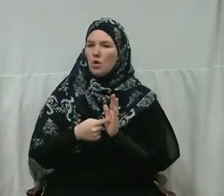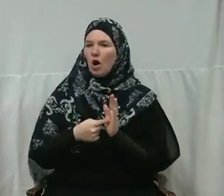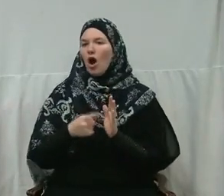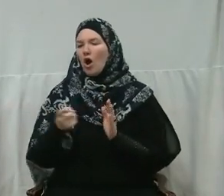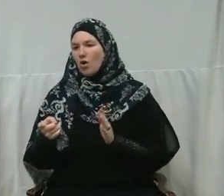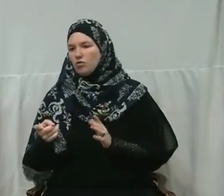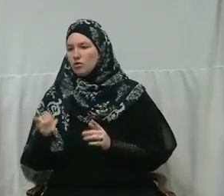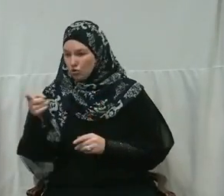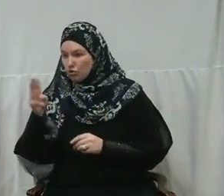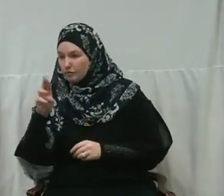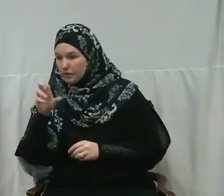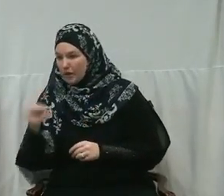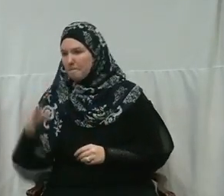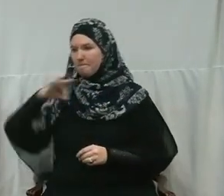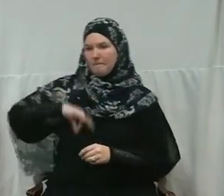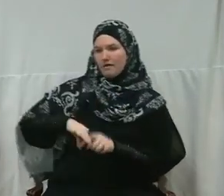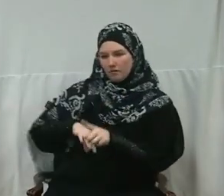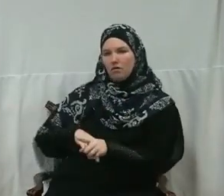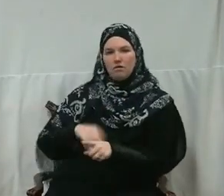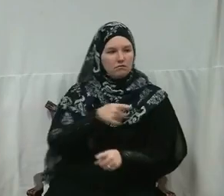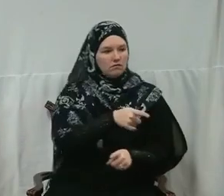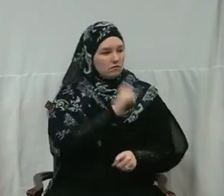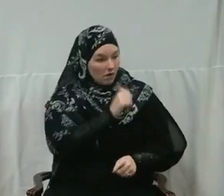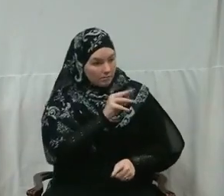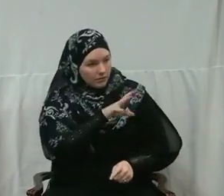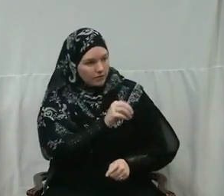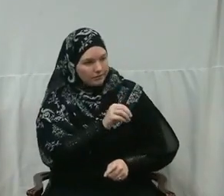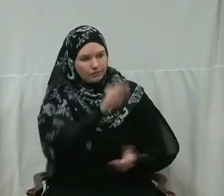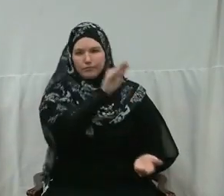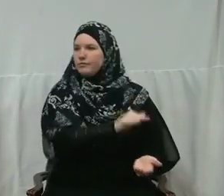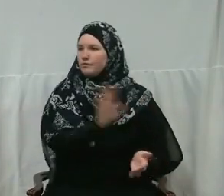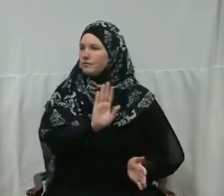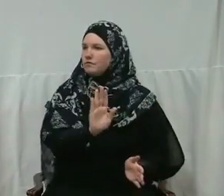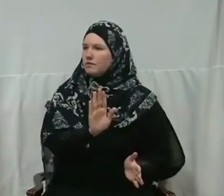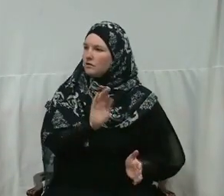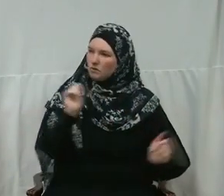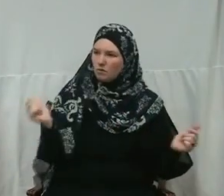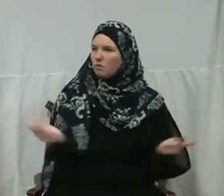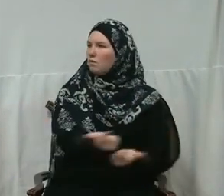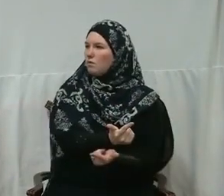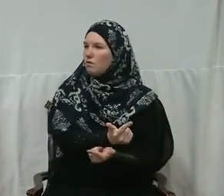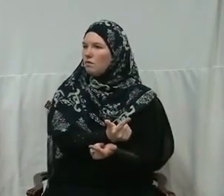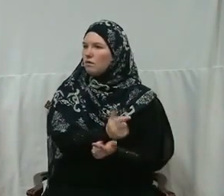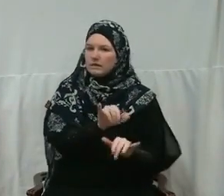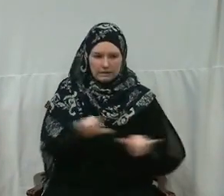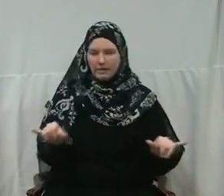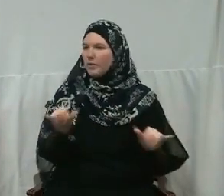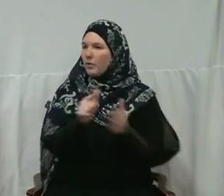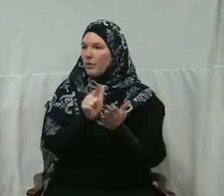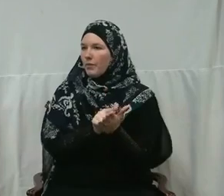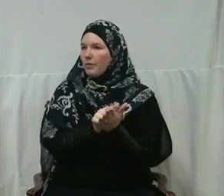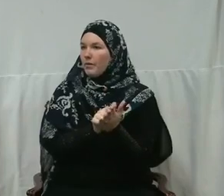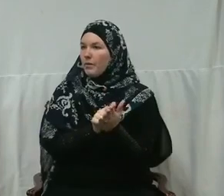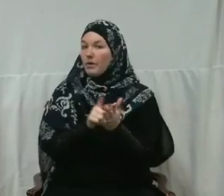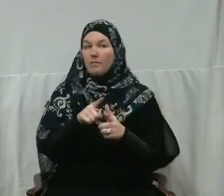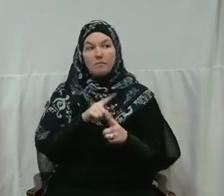or disadvantage its followers. When it comes to applying the law, everybody is subject to the same law. But when it